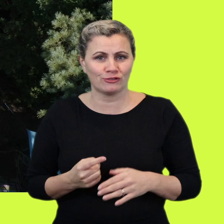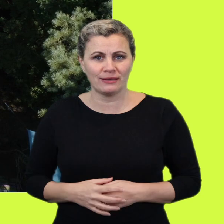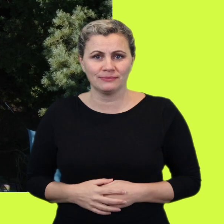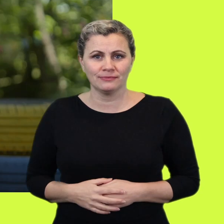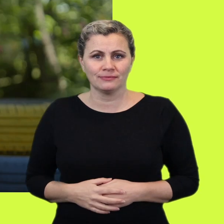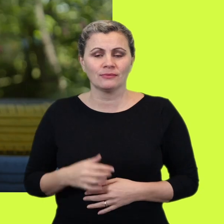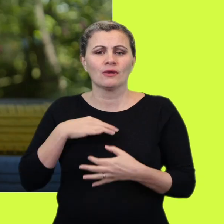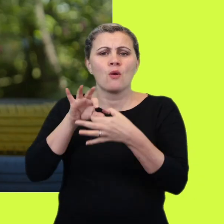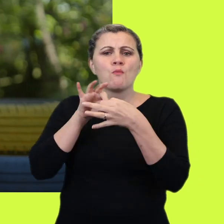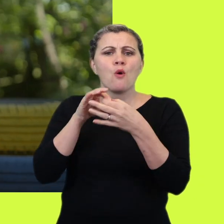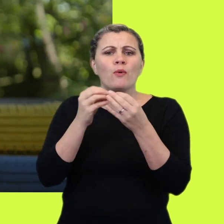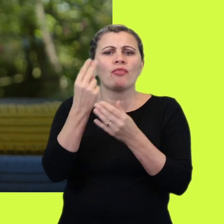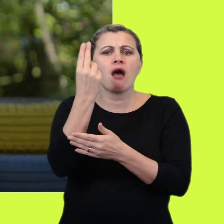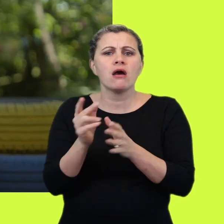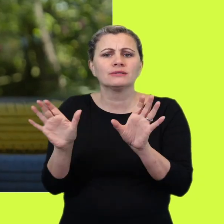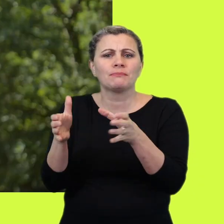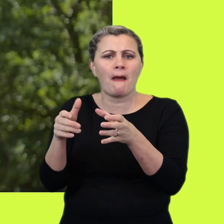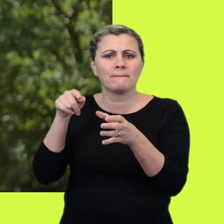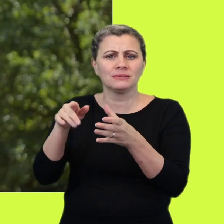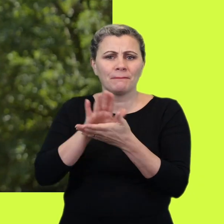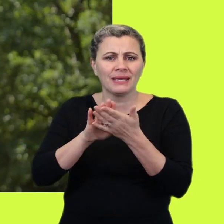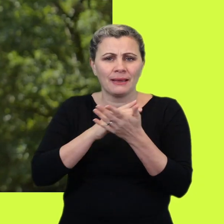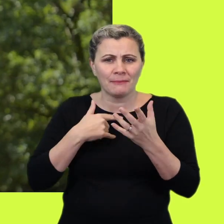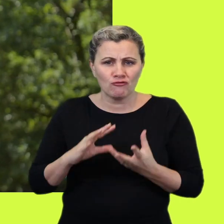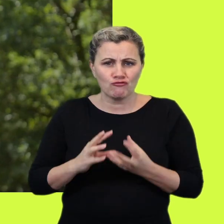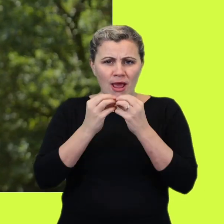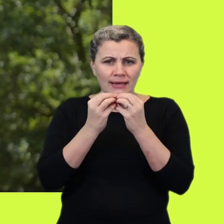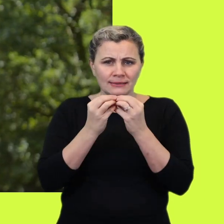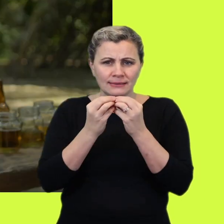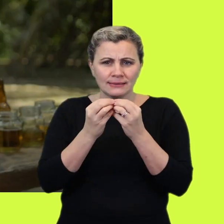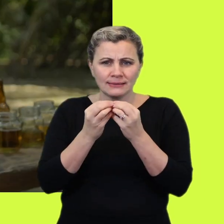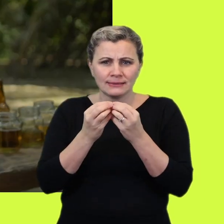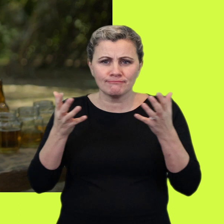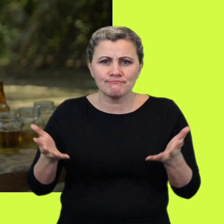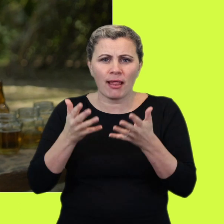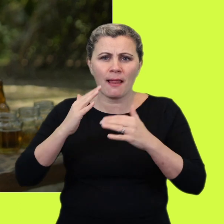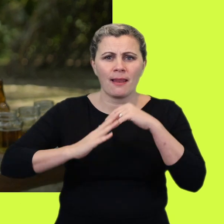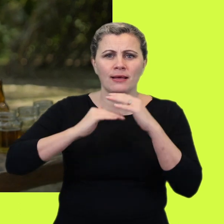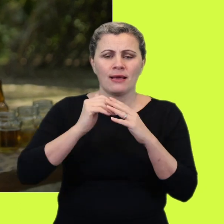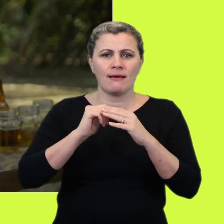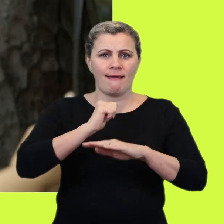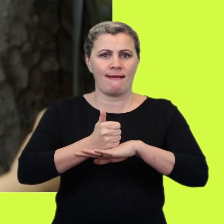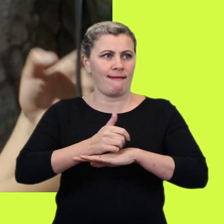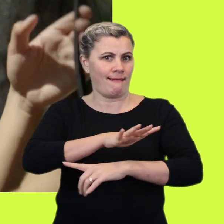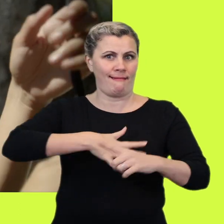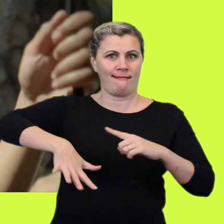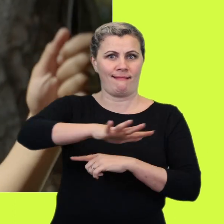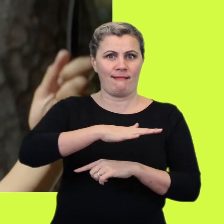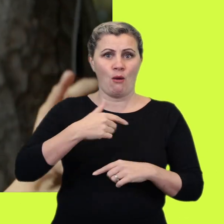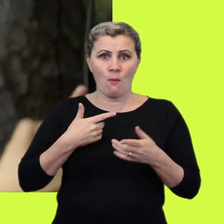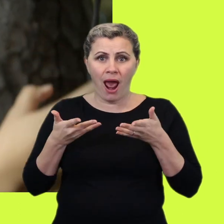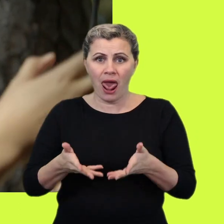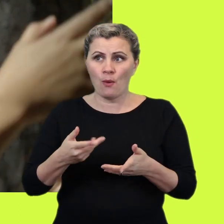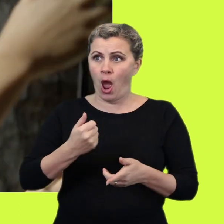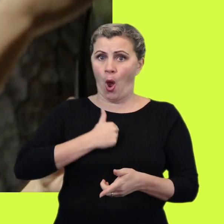I've been working in the art department, meaning that I've created and sort of built up a lot of the pieces of the set here. We were allowed to take our own